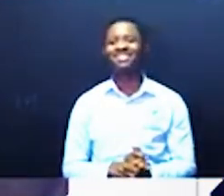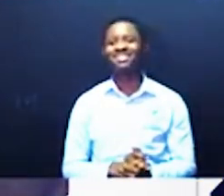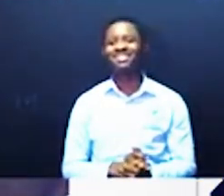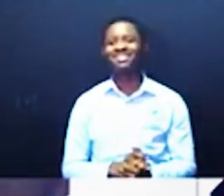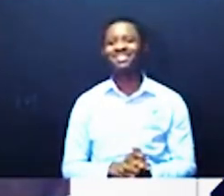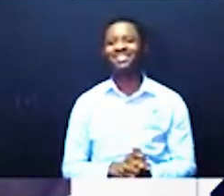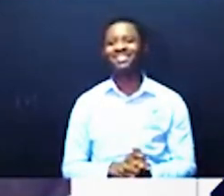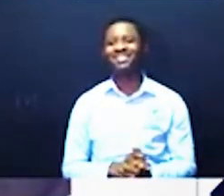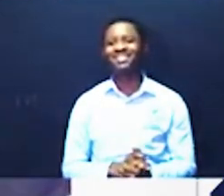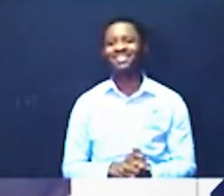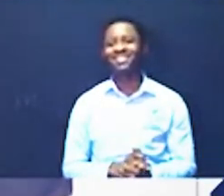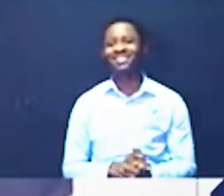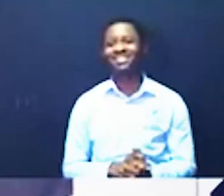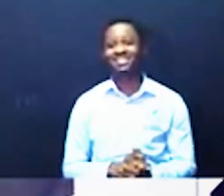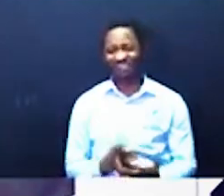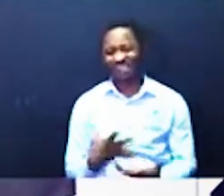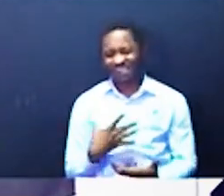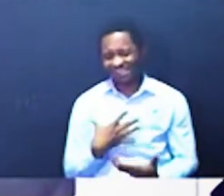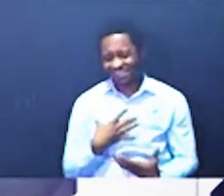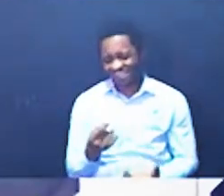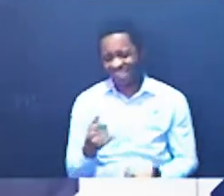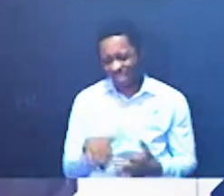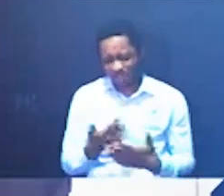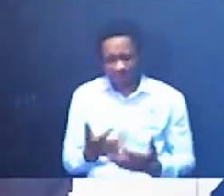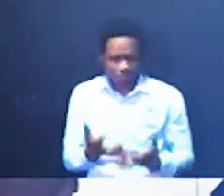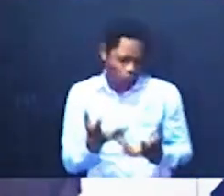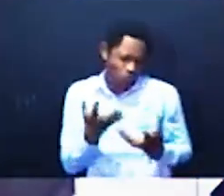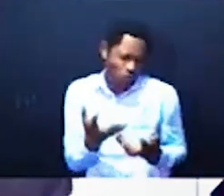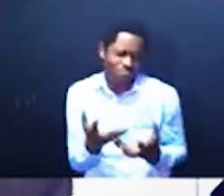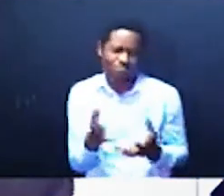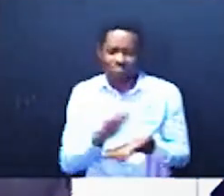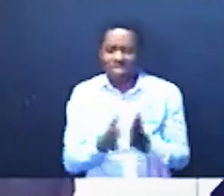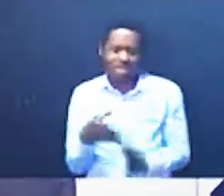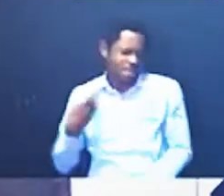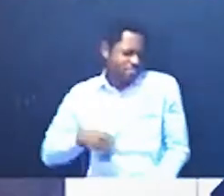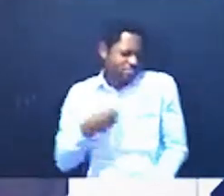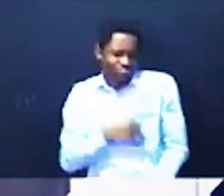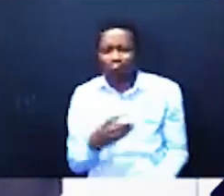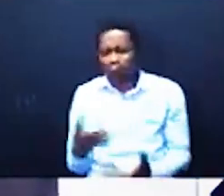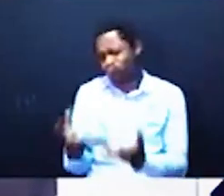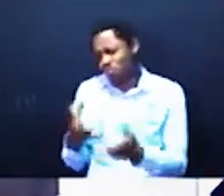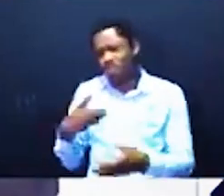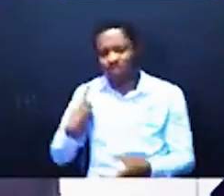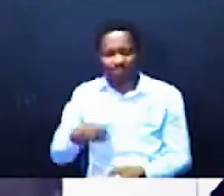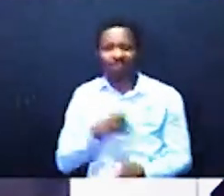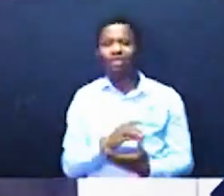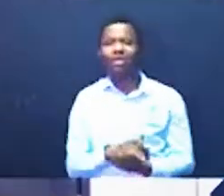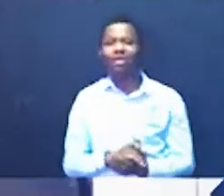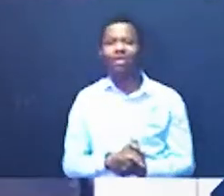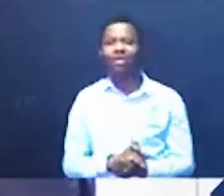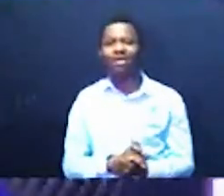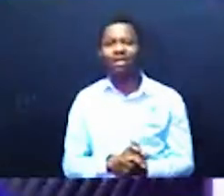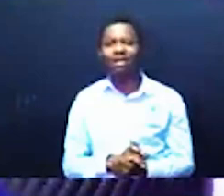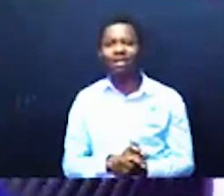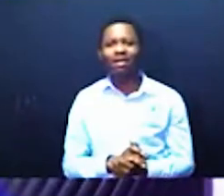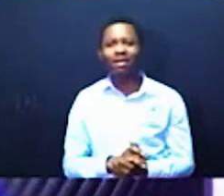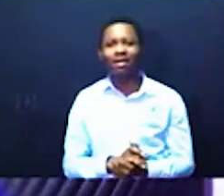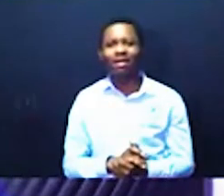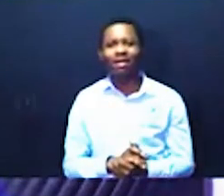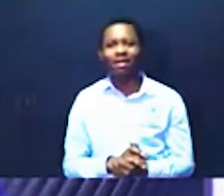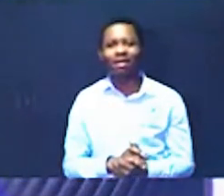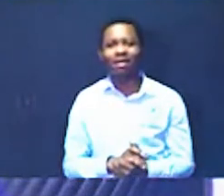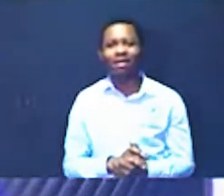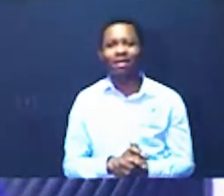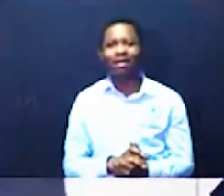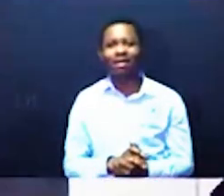But see, I like the way she was passionate about it. Now, I need Jehon Senna and Nanny Kondo, so obey a salesman. But